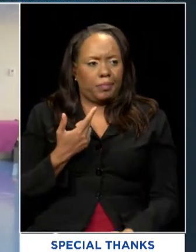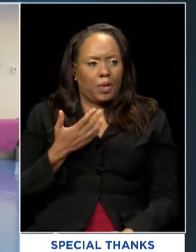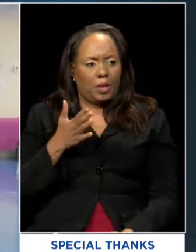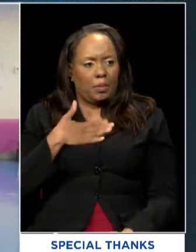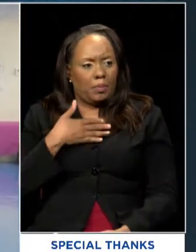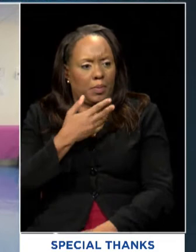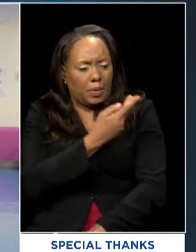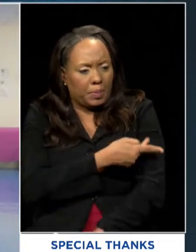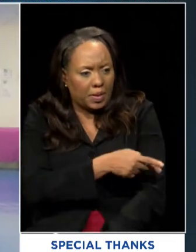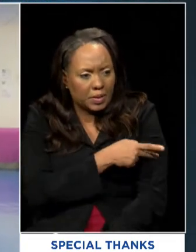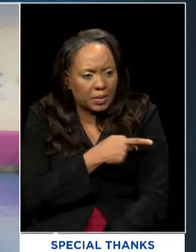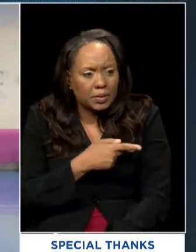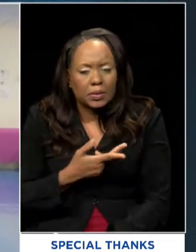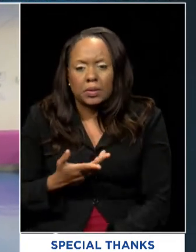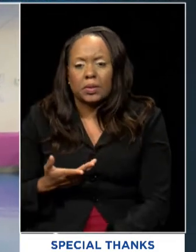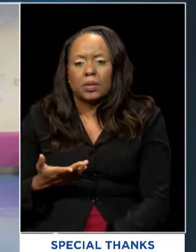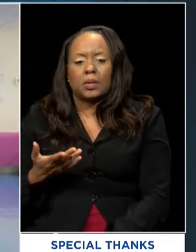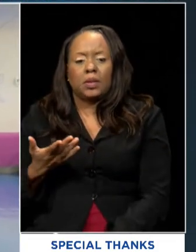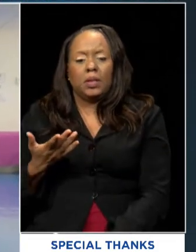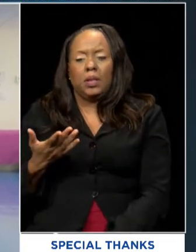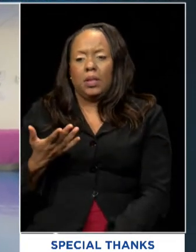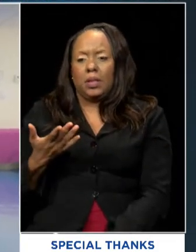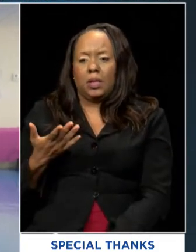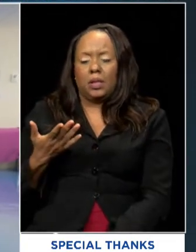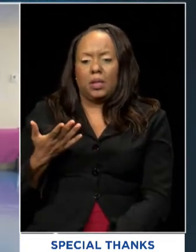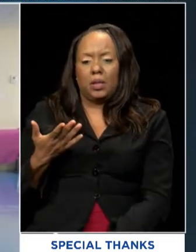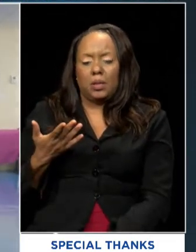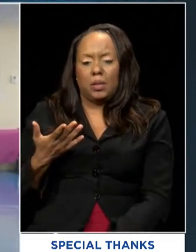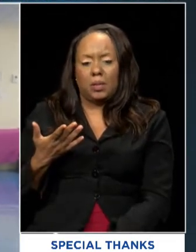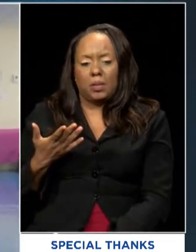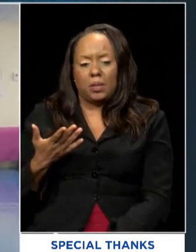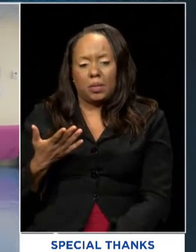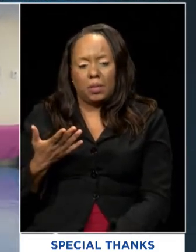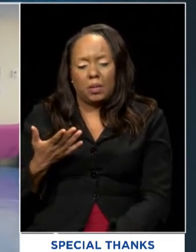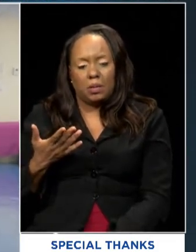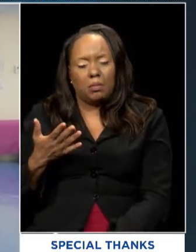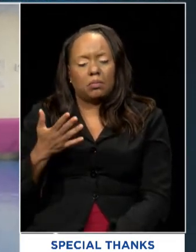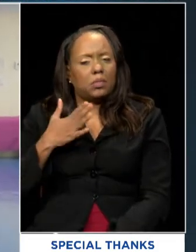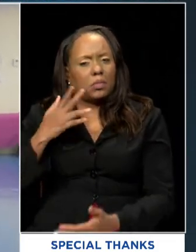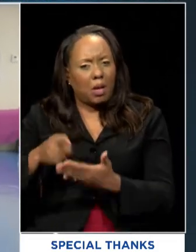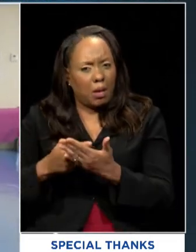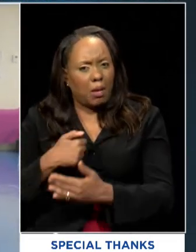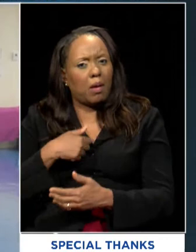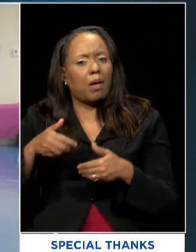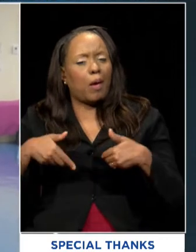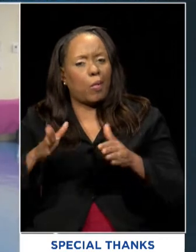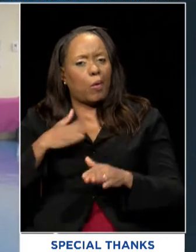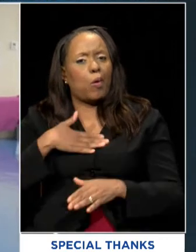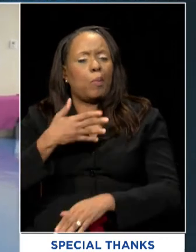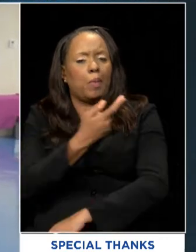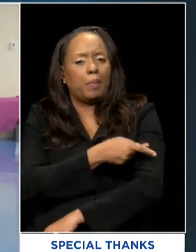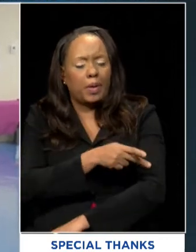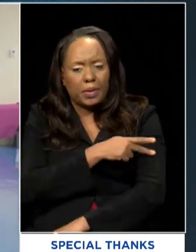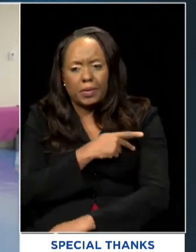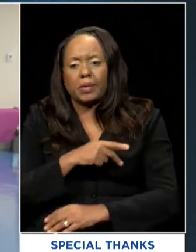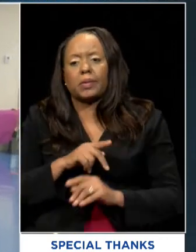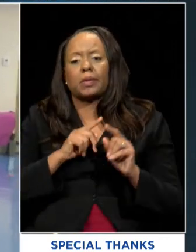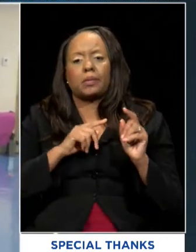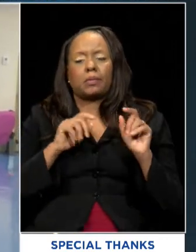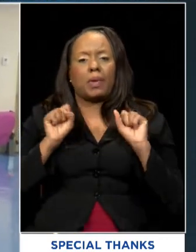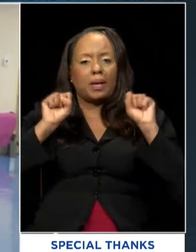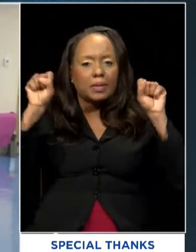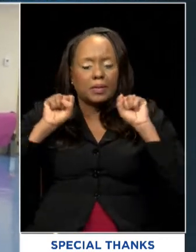not candidates for bypass surgery or for stents for exercise therapy, and exercise is their actual